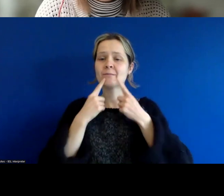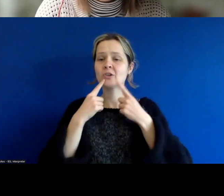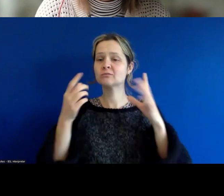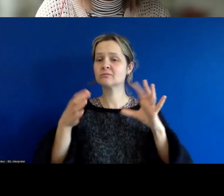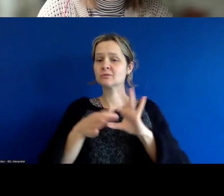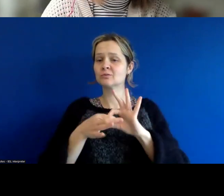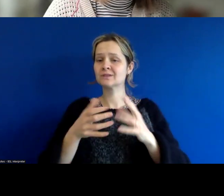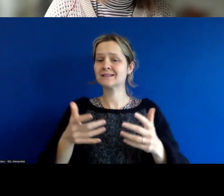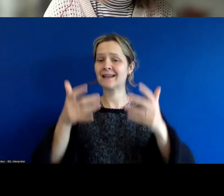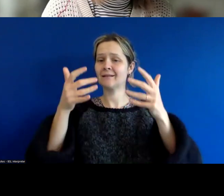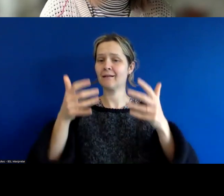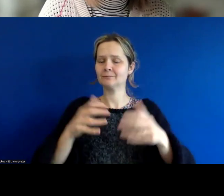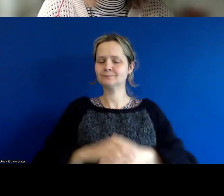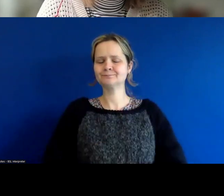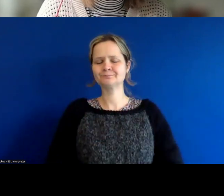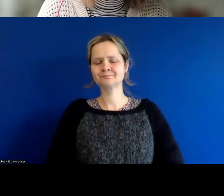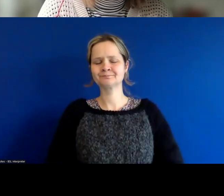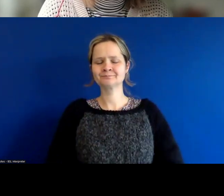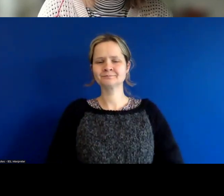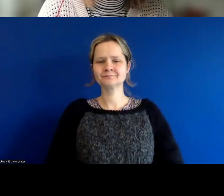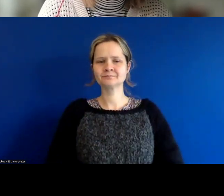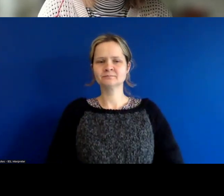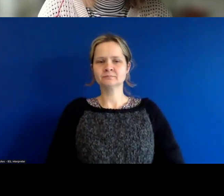in the site. So the